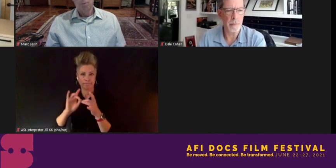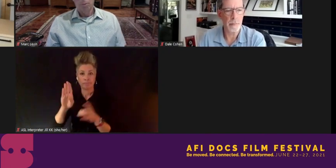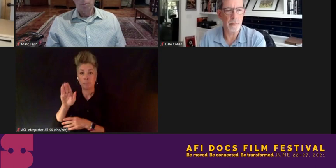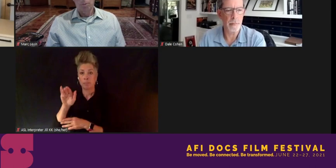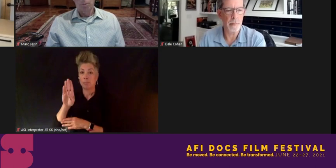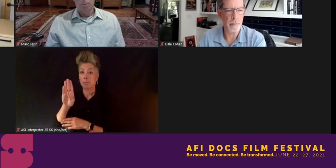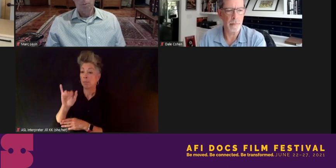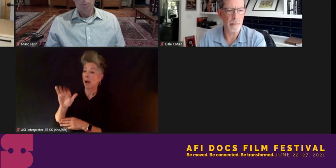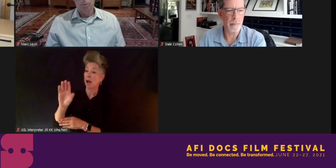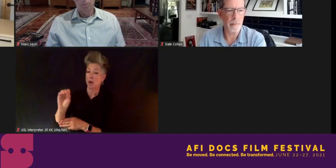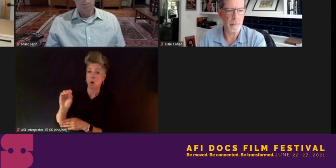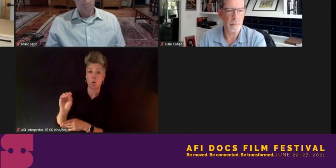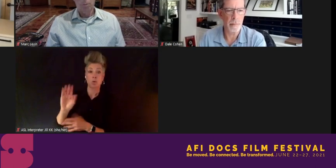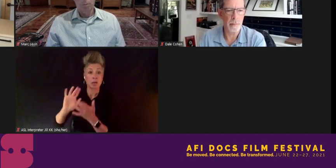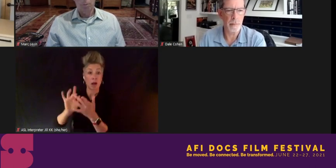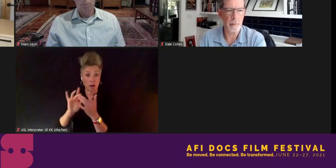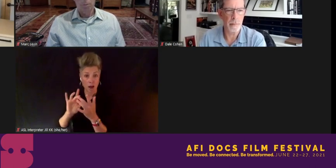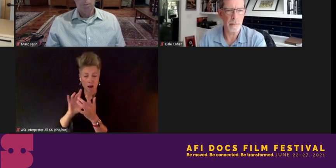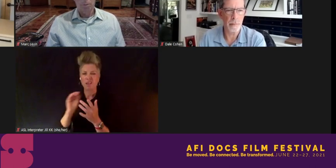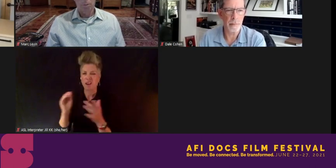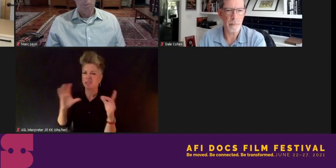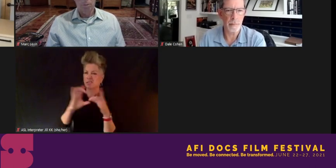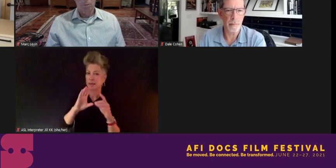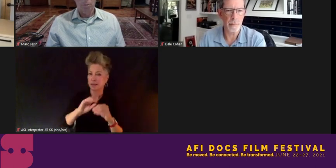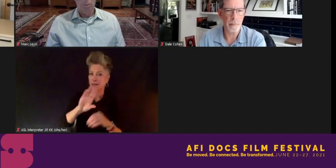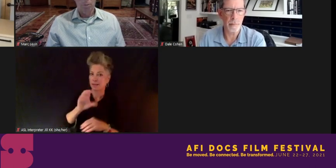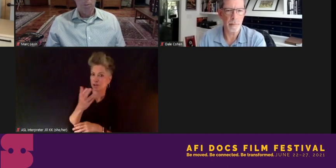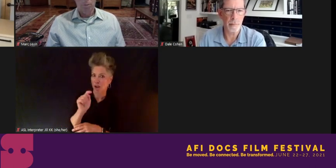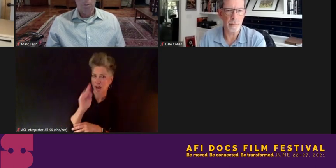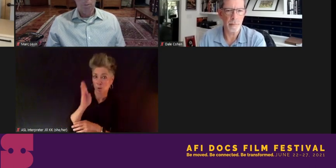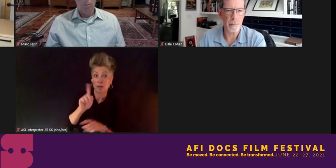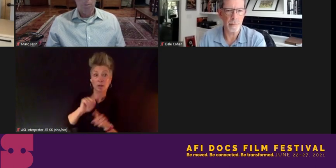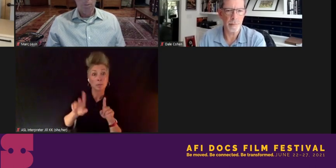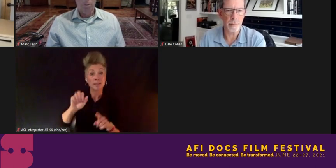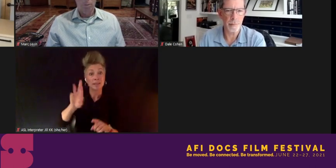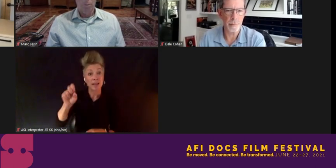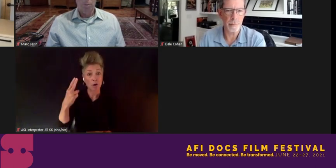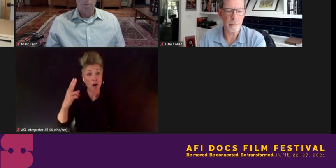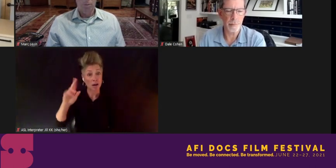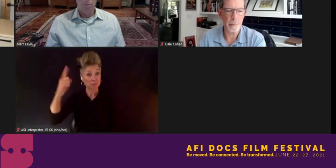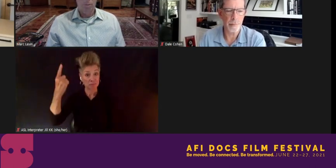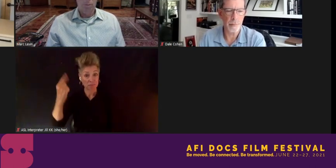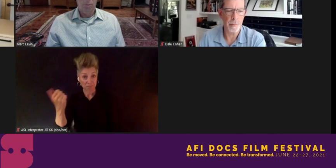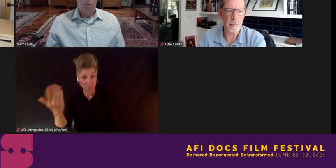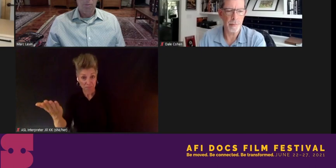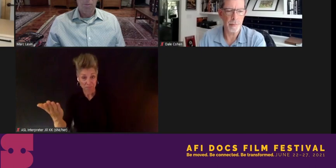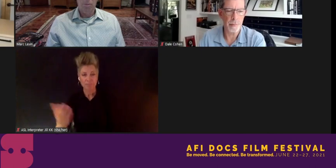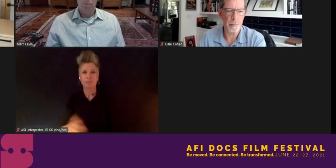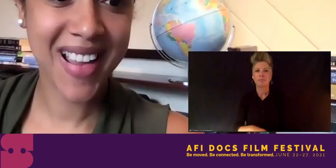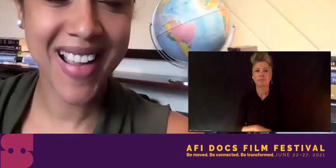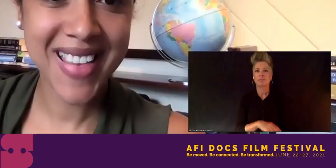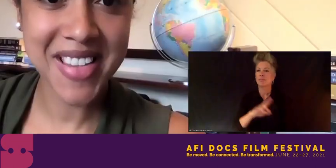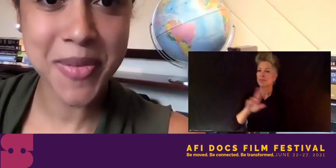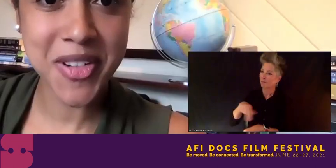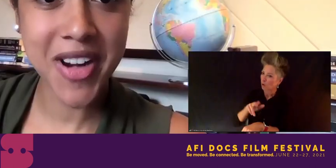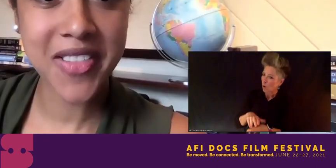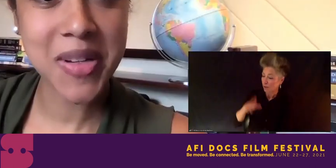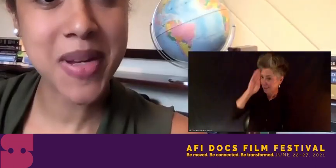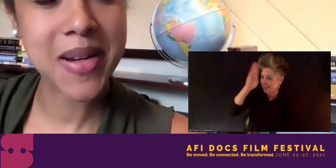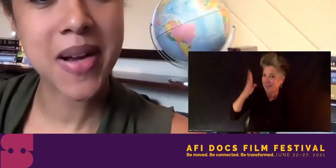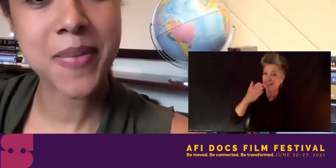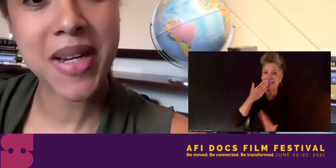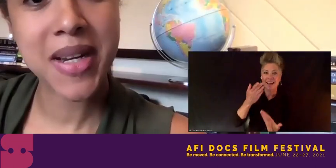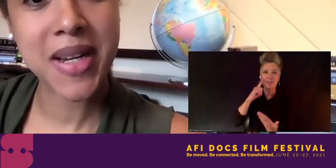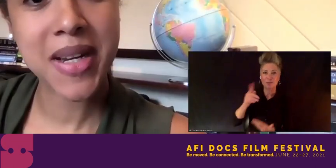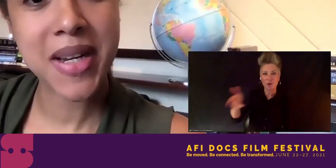some links in the chat, too, but Sarah, would you mind kicking us off? Of course. Hi, thanks so much for